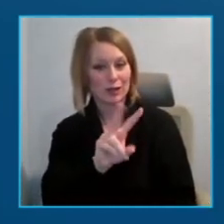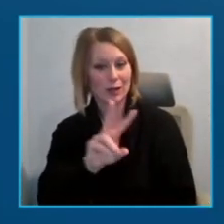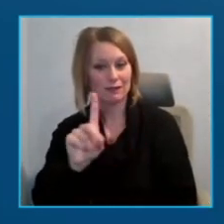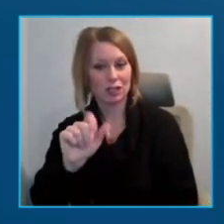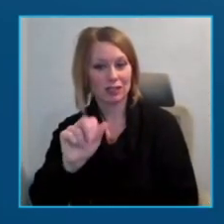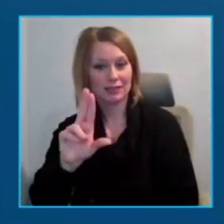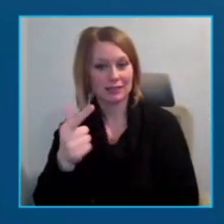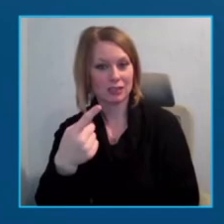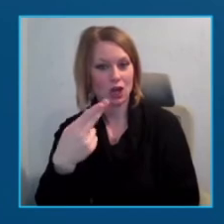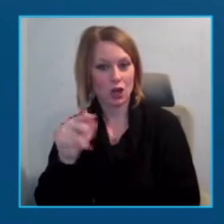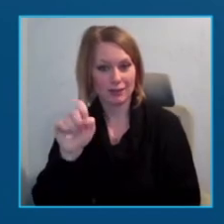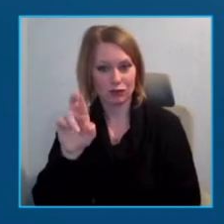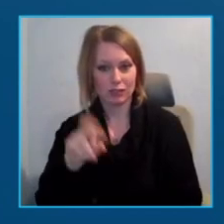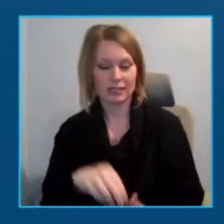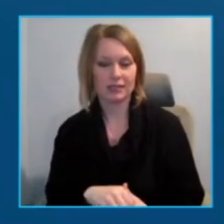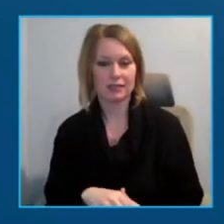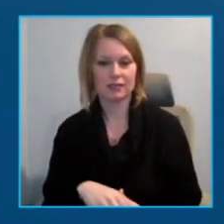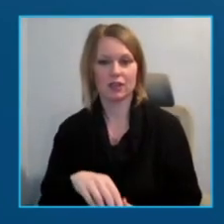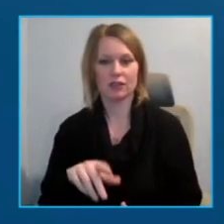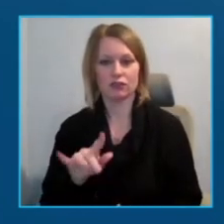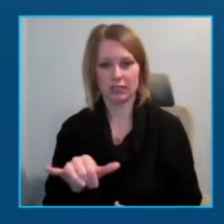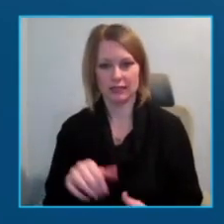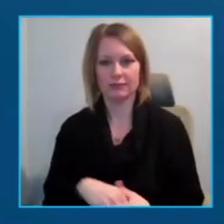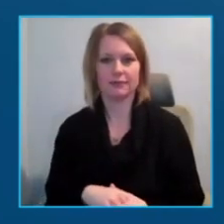Mr. Zodi?